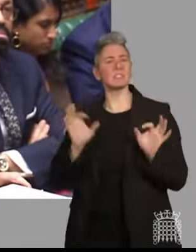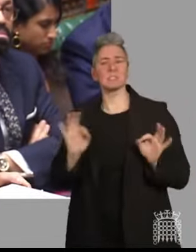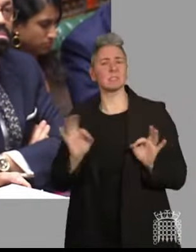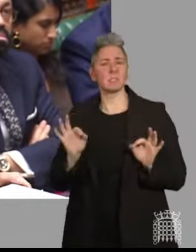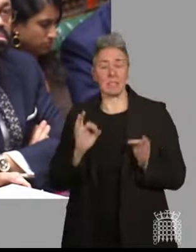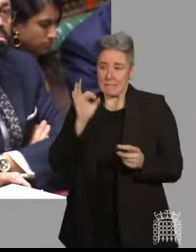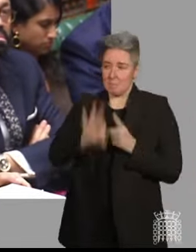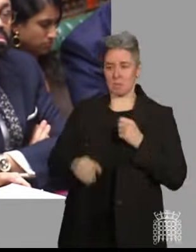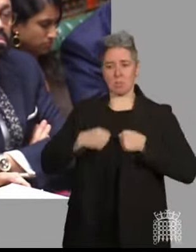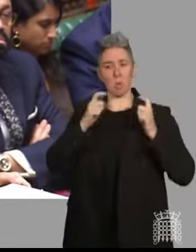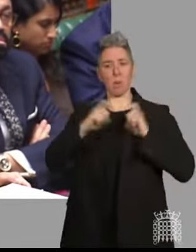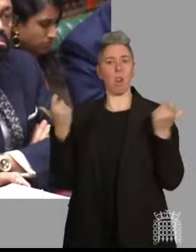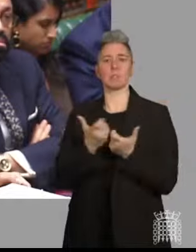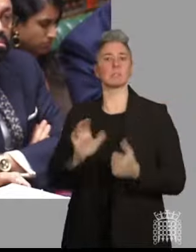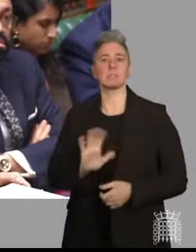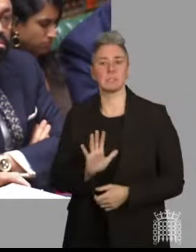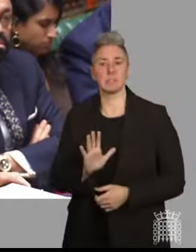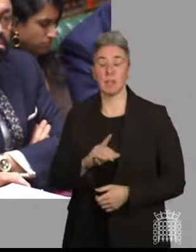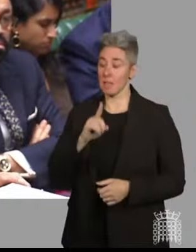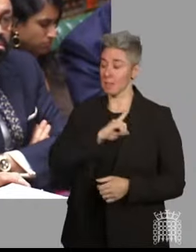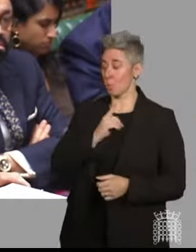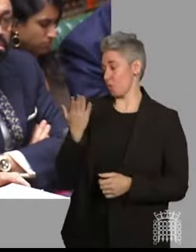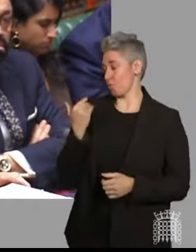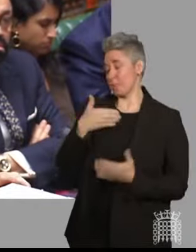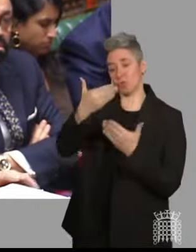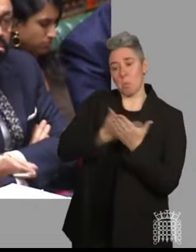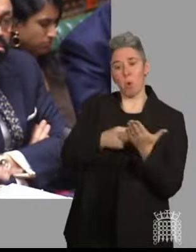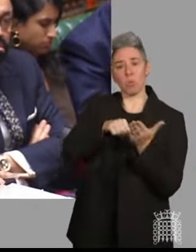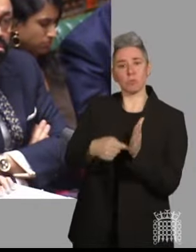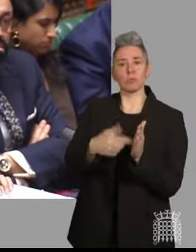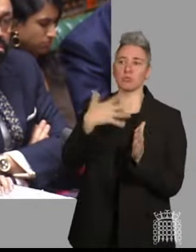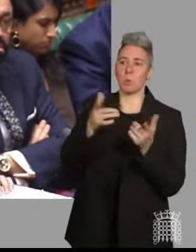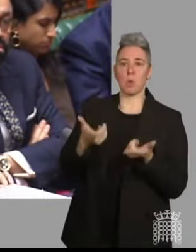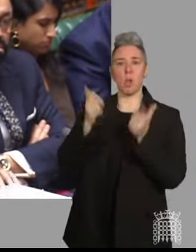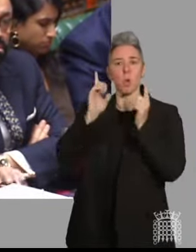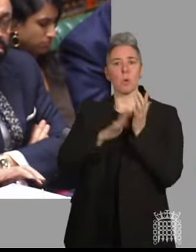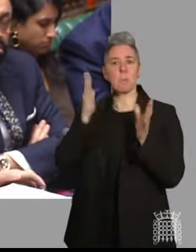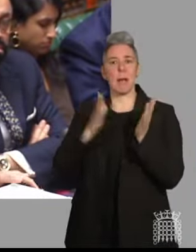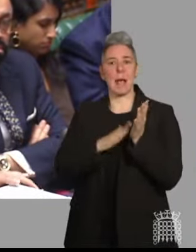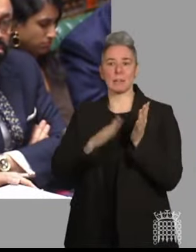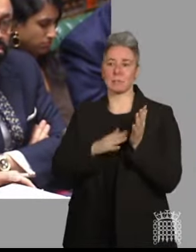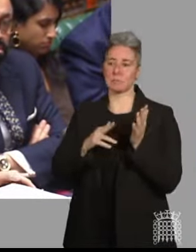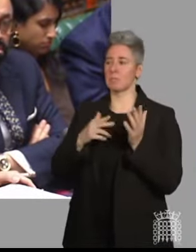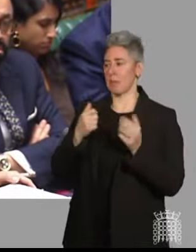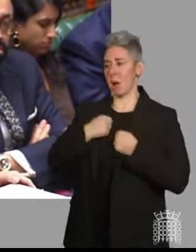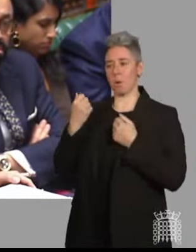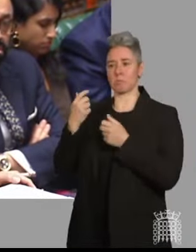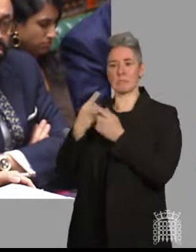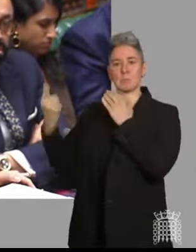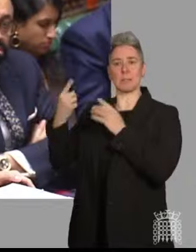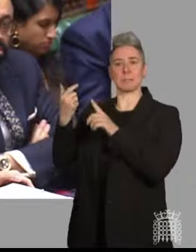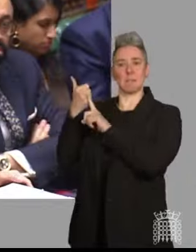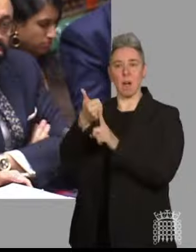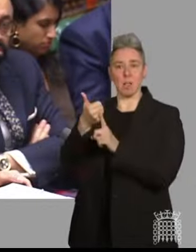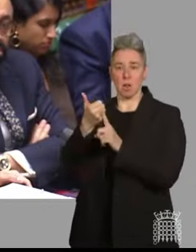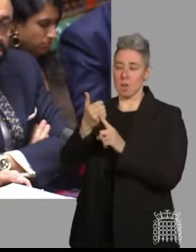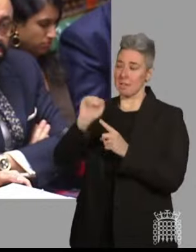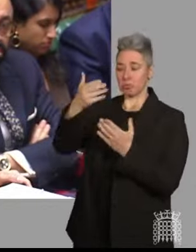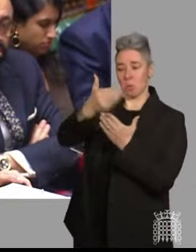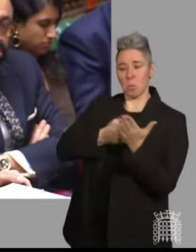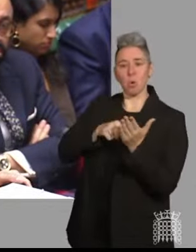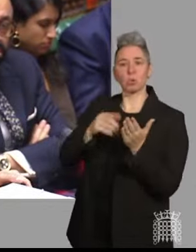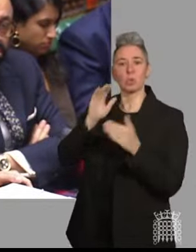Lord Mann, the government's independent advisor on anti-Semitism, and in particular his recommendation on how schools can